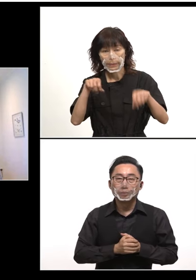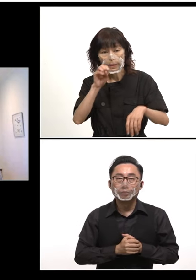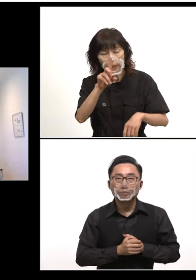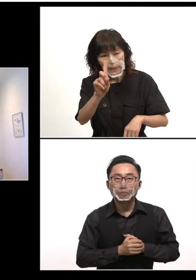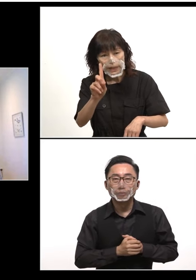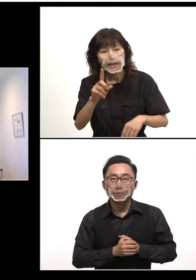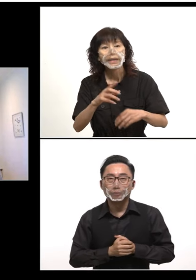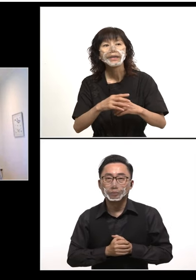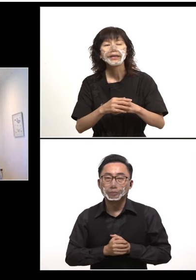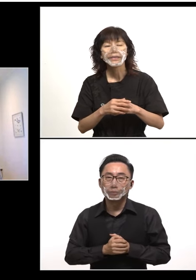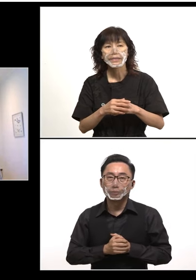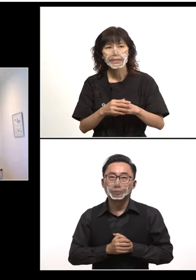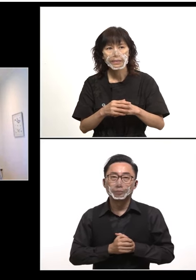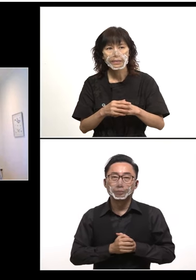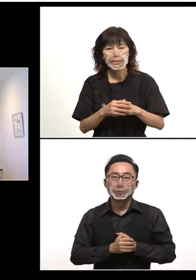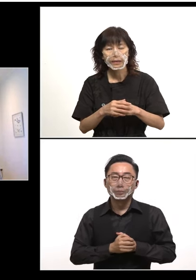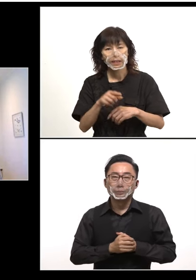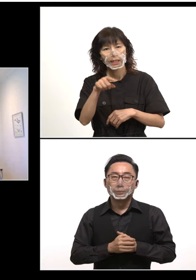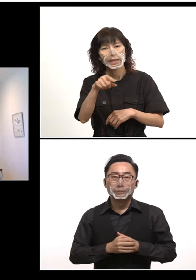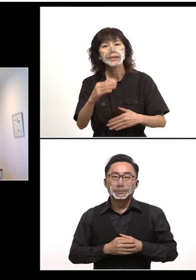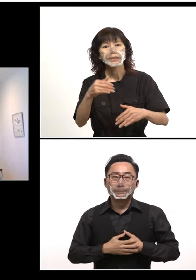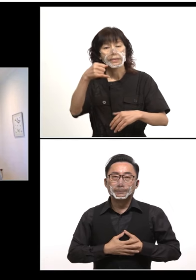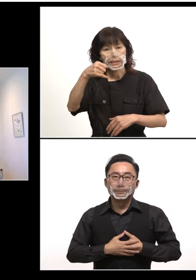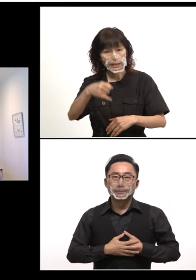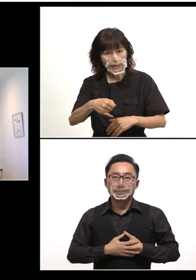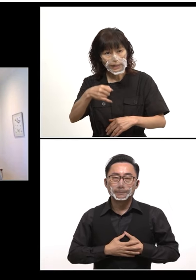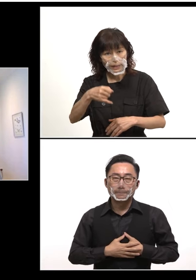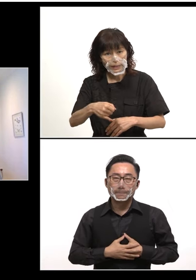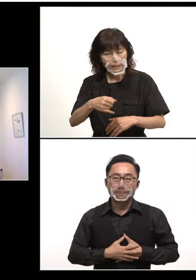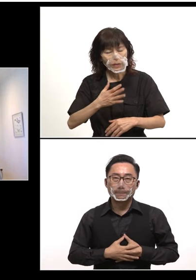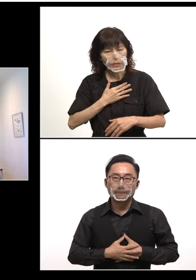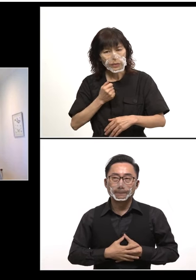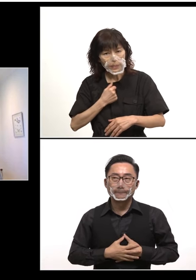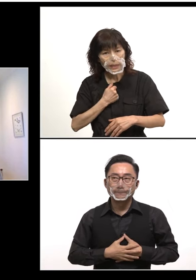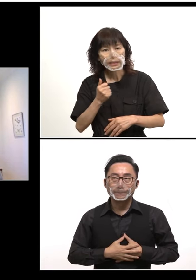or initial ideas for your next production that you're having in mind?